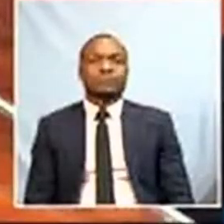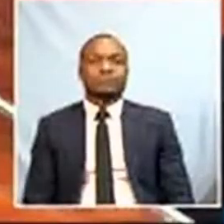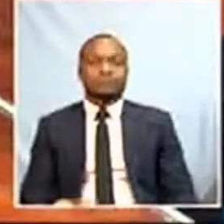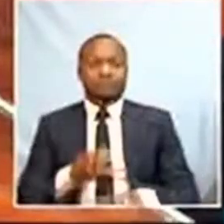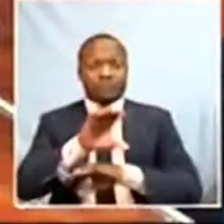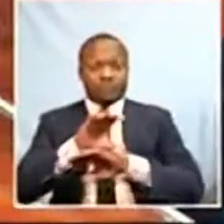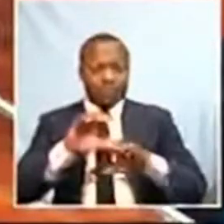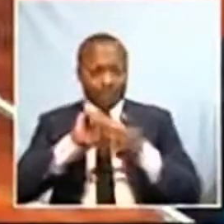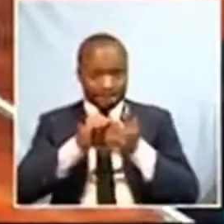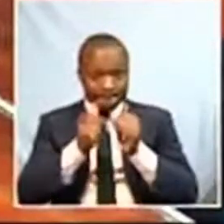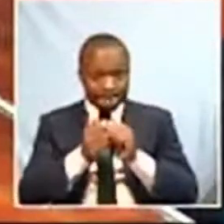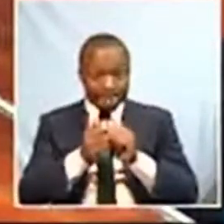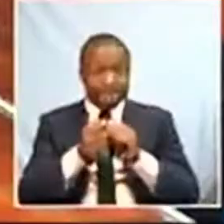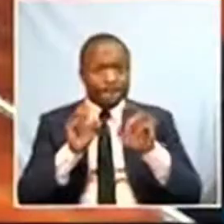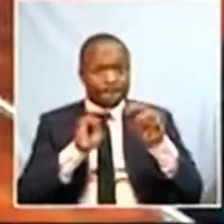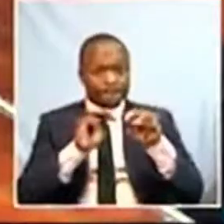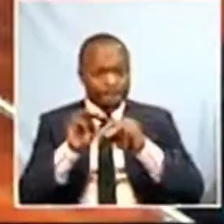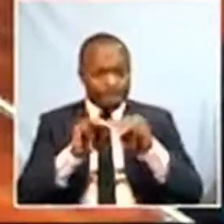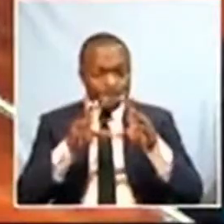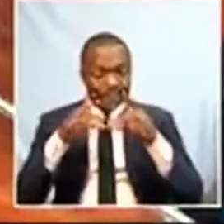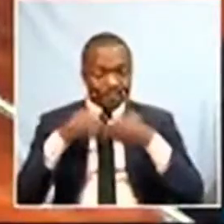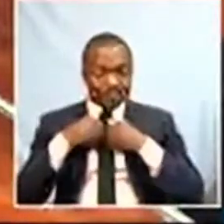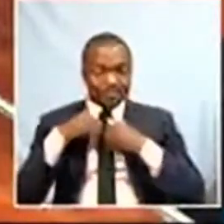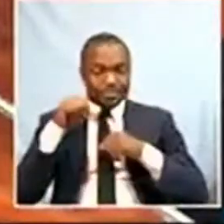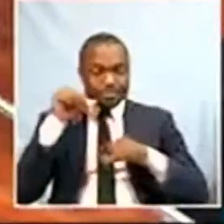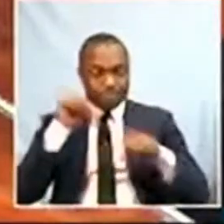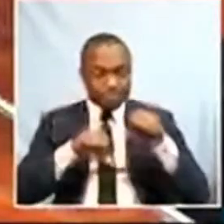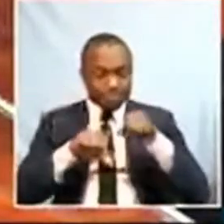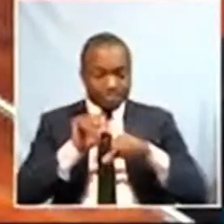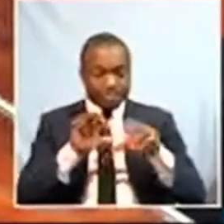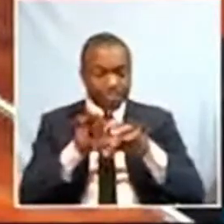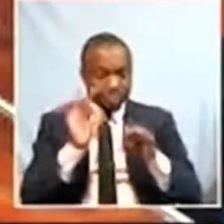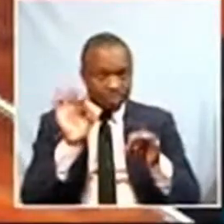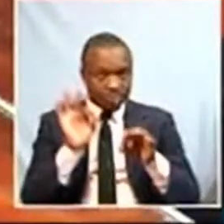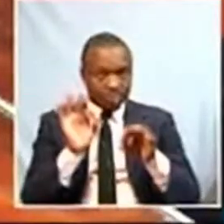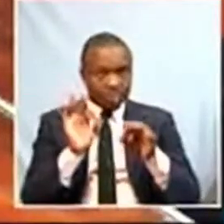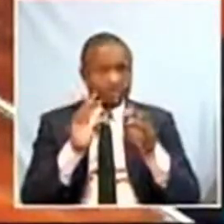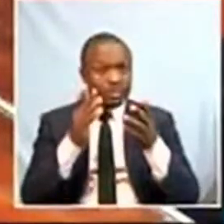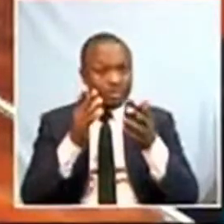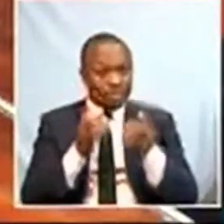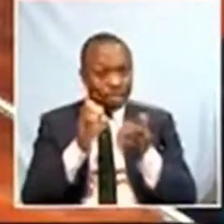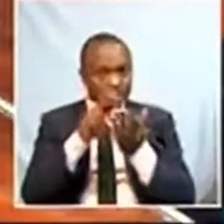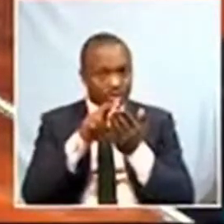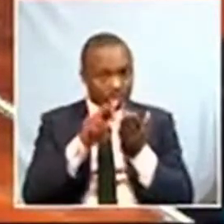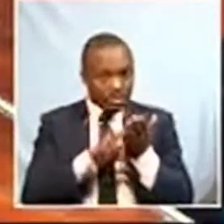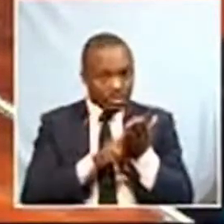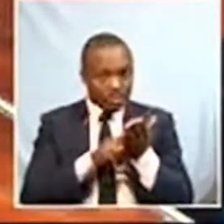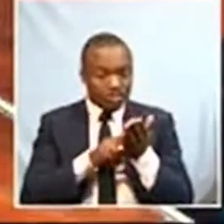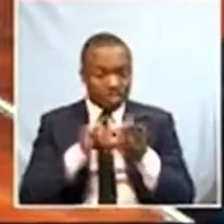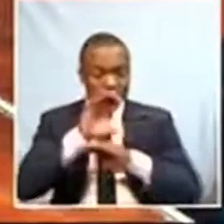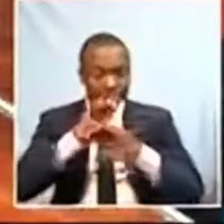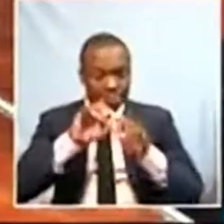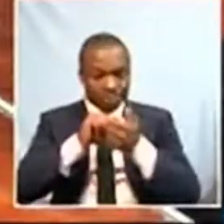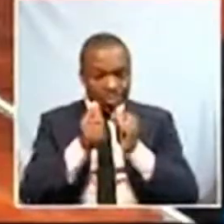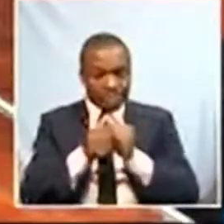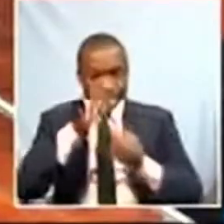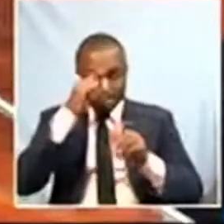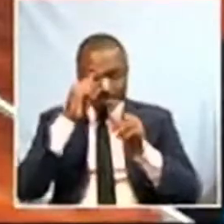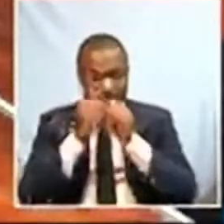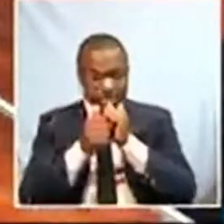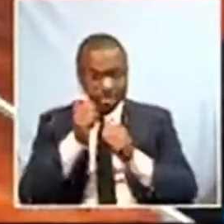Cause of query. Management acknowledges the observation made by the auditors and wishes to report that the cause of query is due